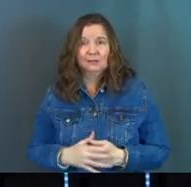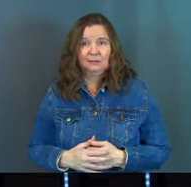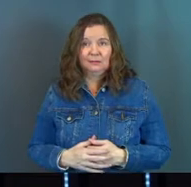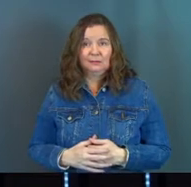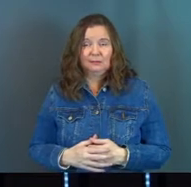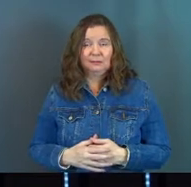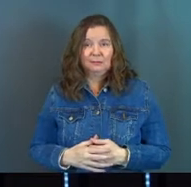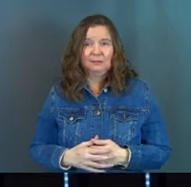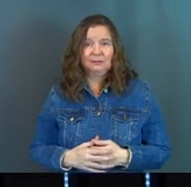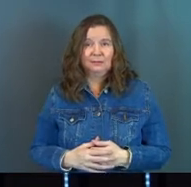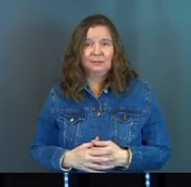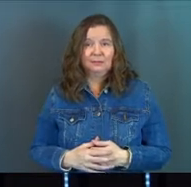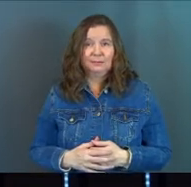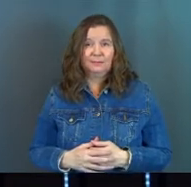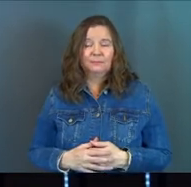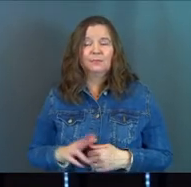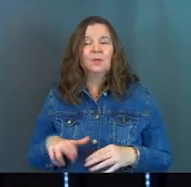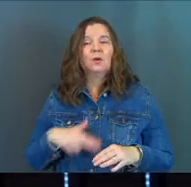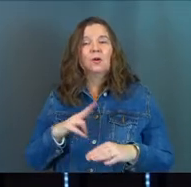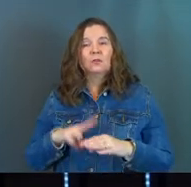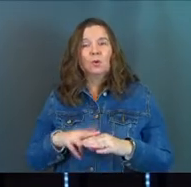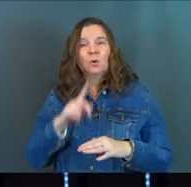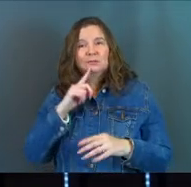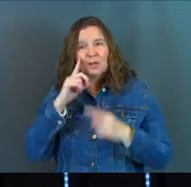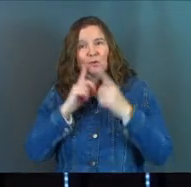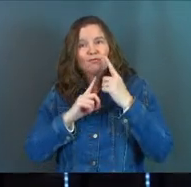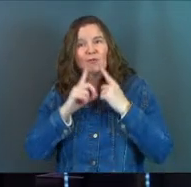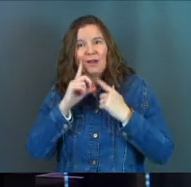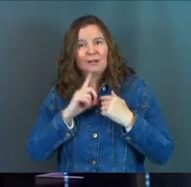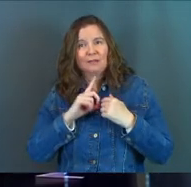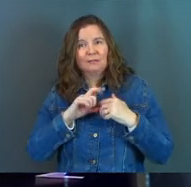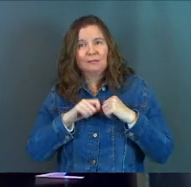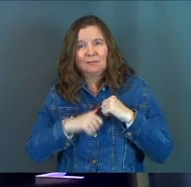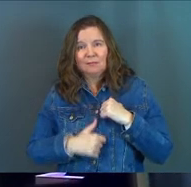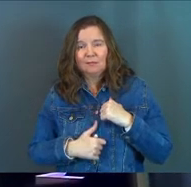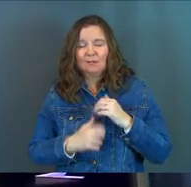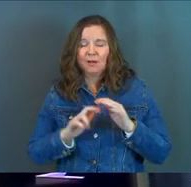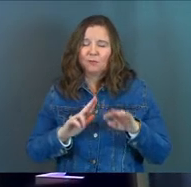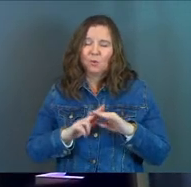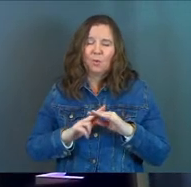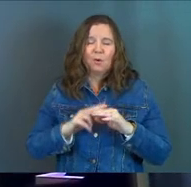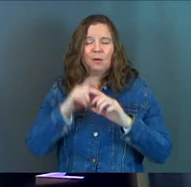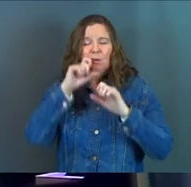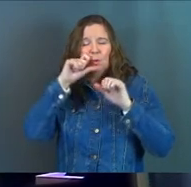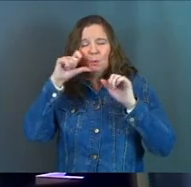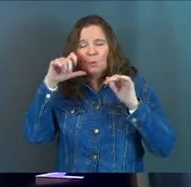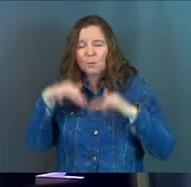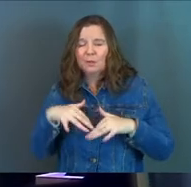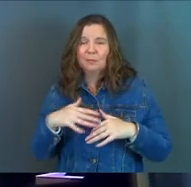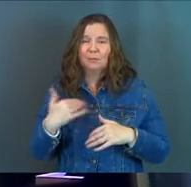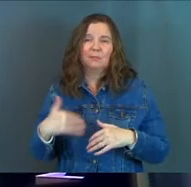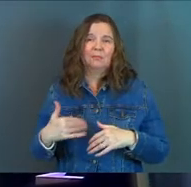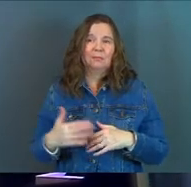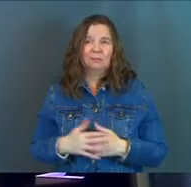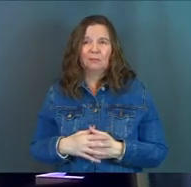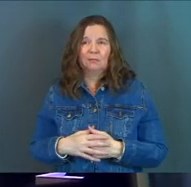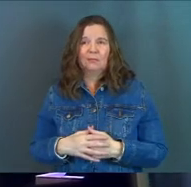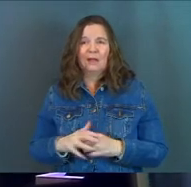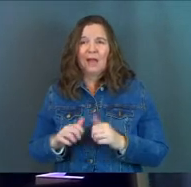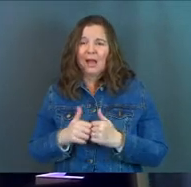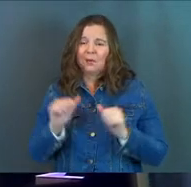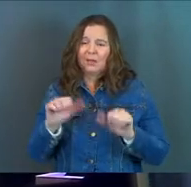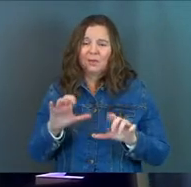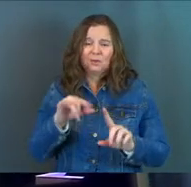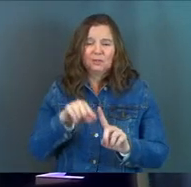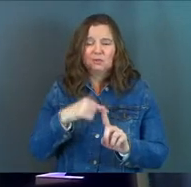her. Of course they're crying. Of course they're weeping. How dare they do this to